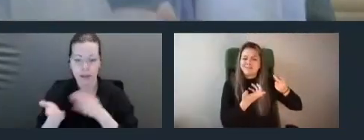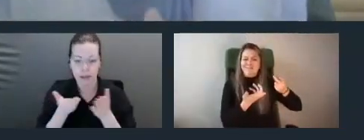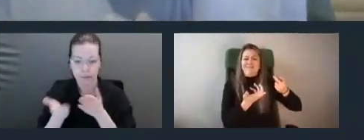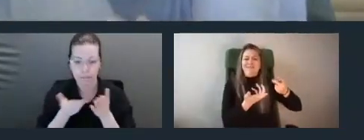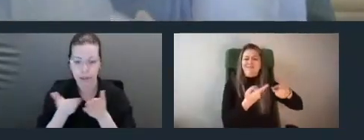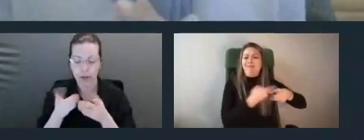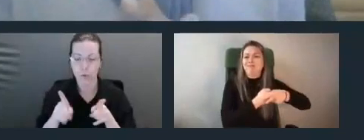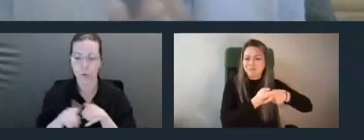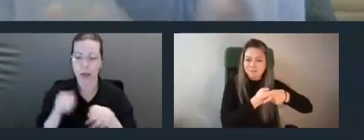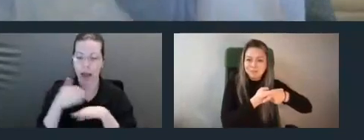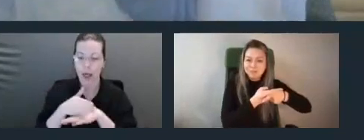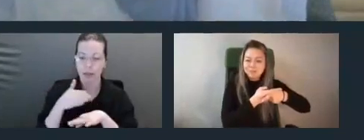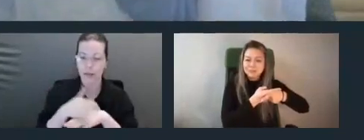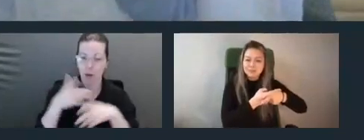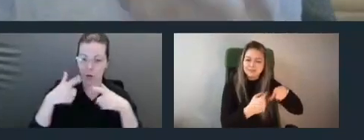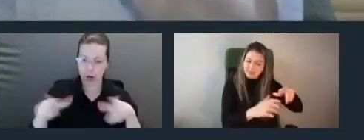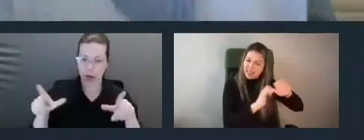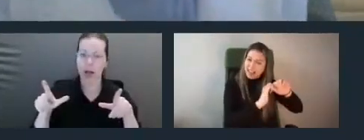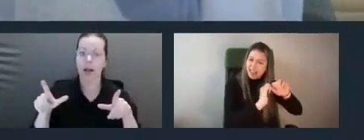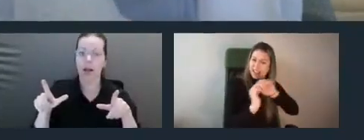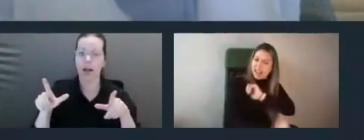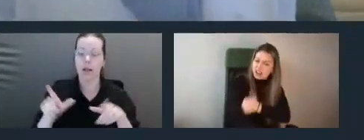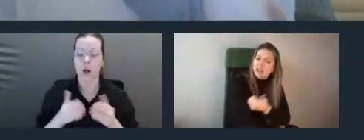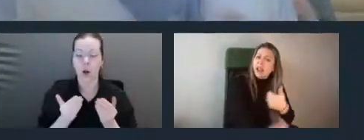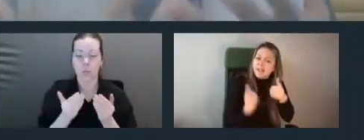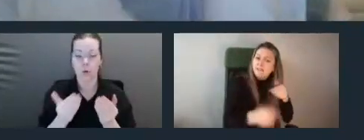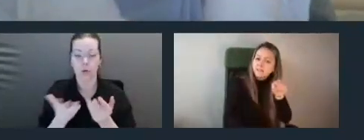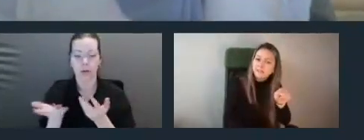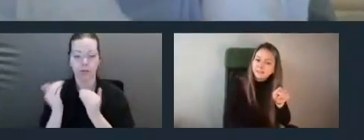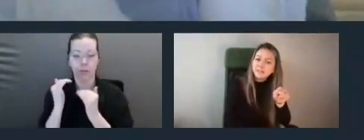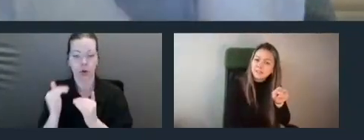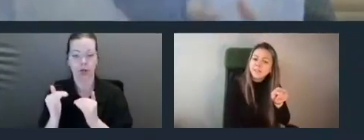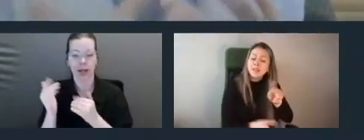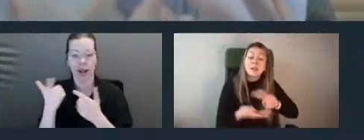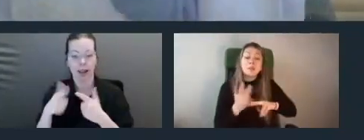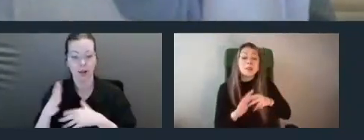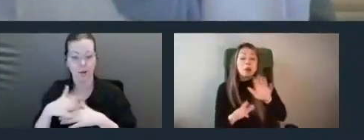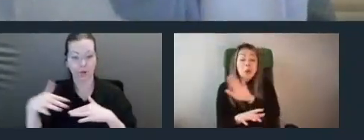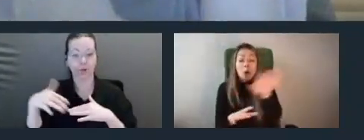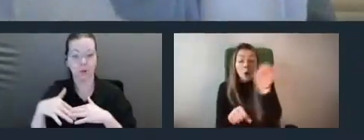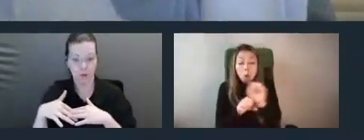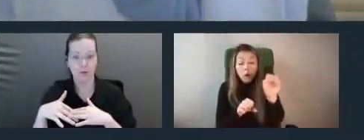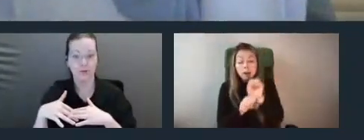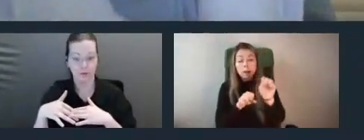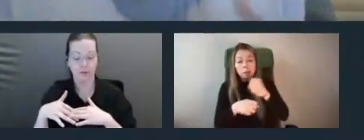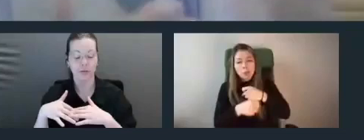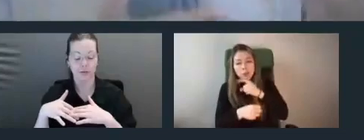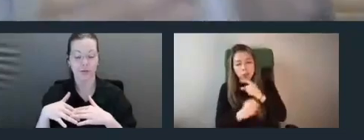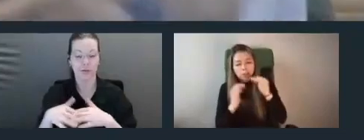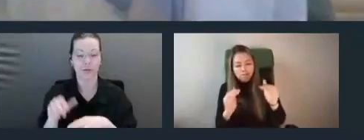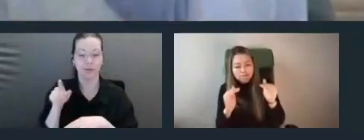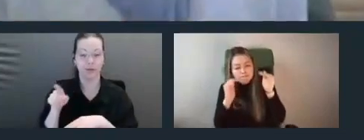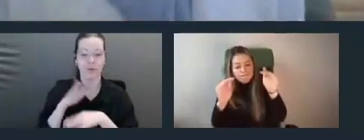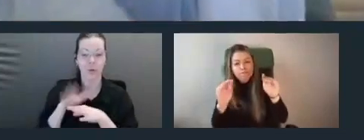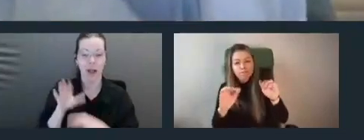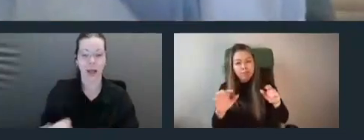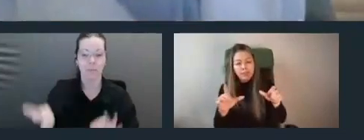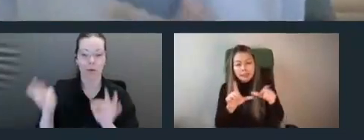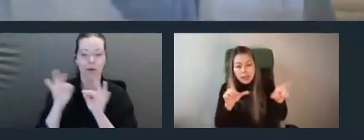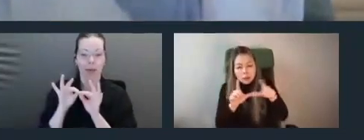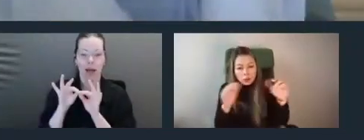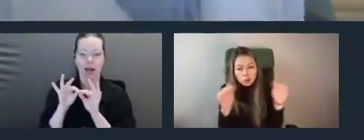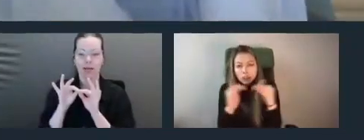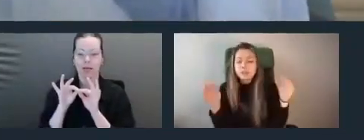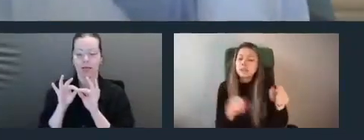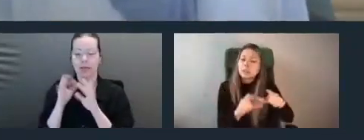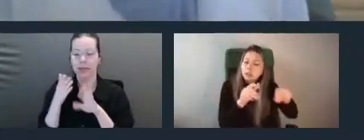work that you're doing in making sure that there is language access, language justice is immensely important to ensure that we can continue